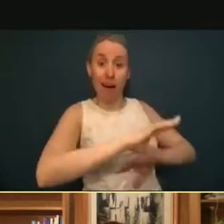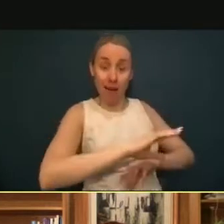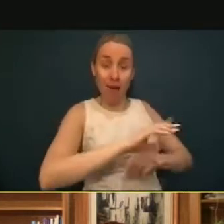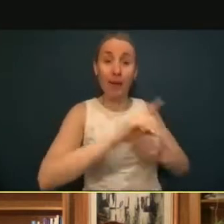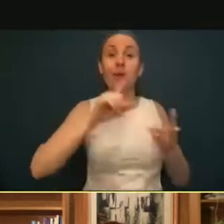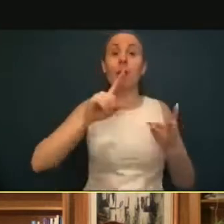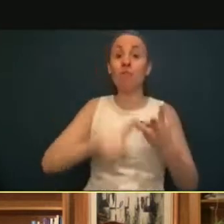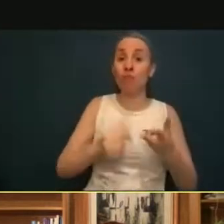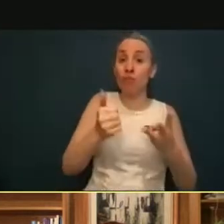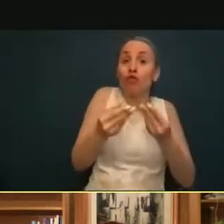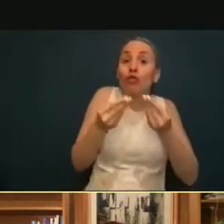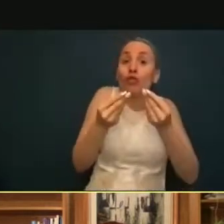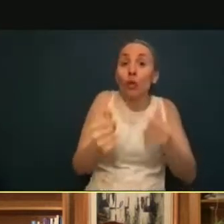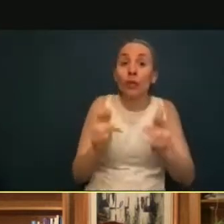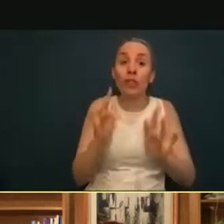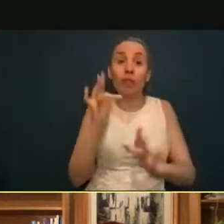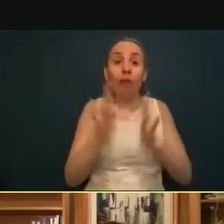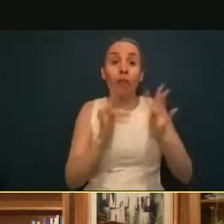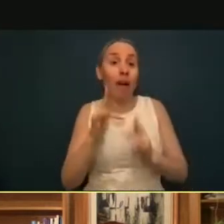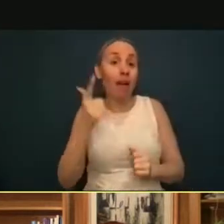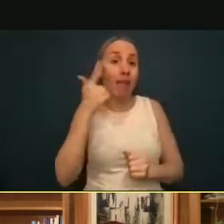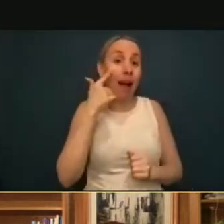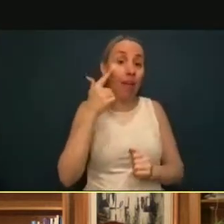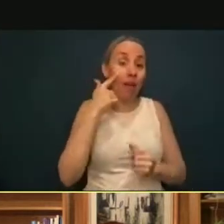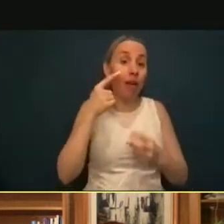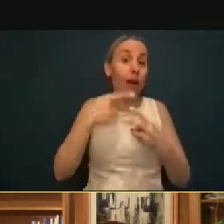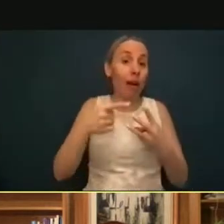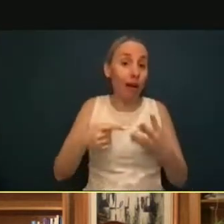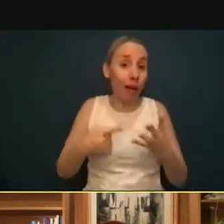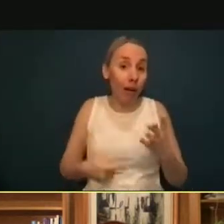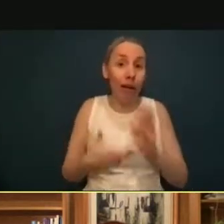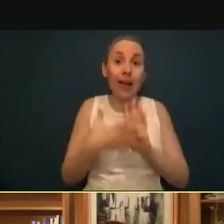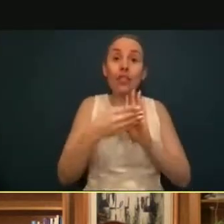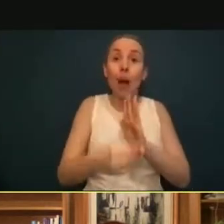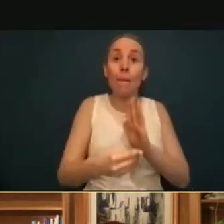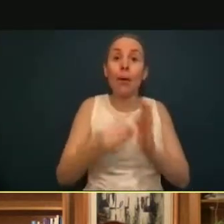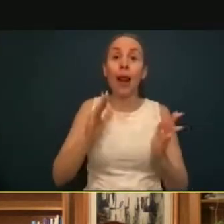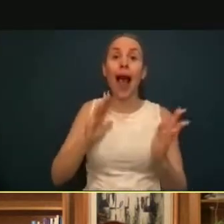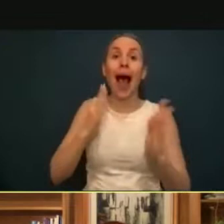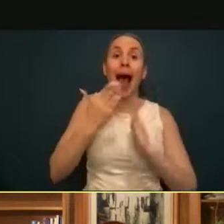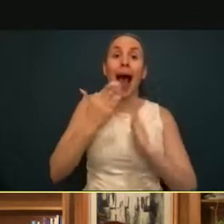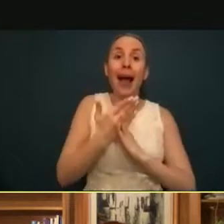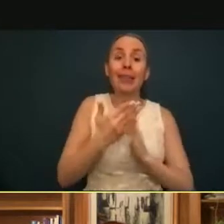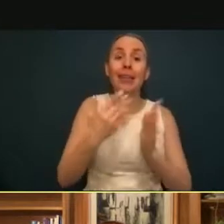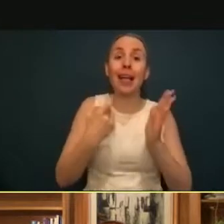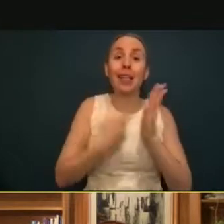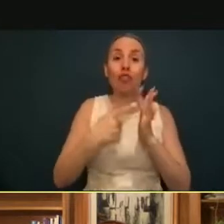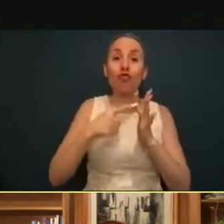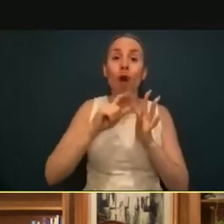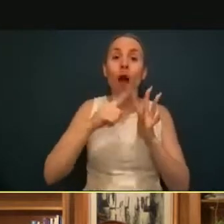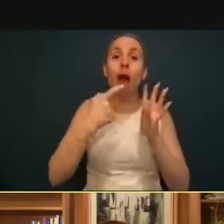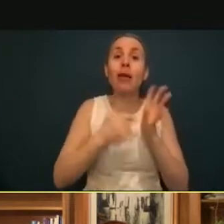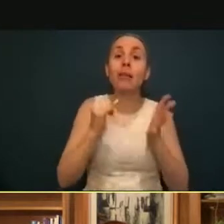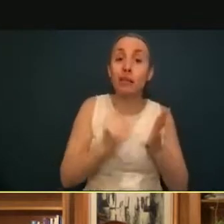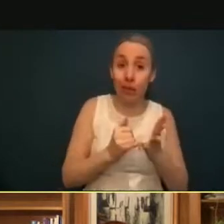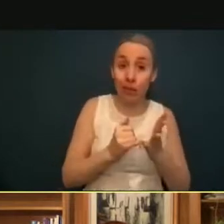out there that can support with that, such as access riders, or it's called an access rider, and you